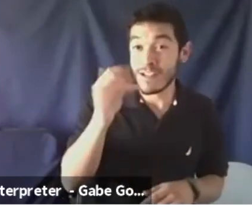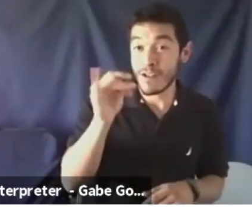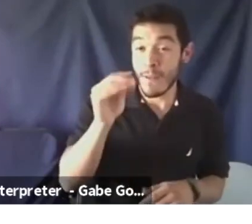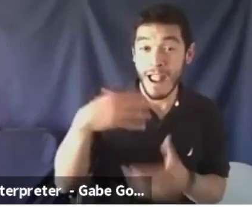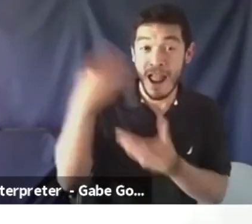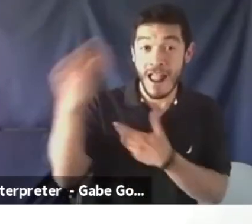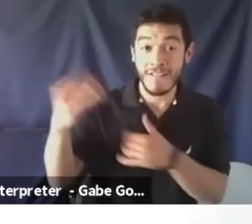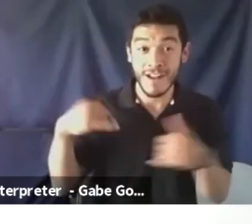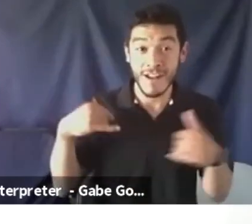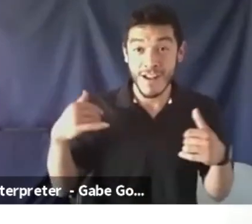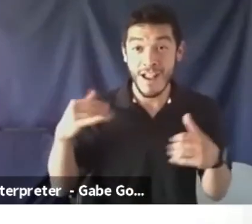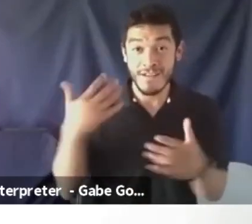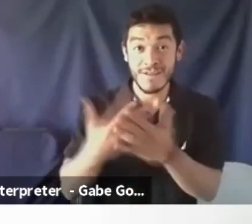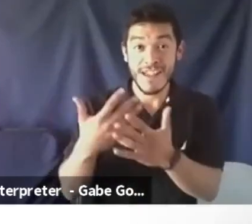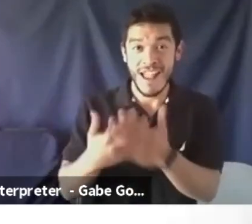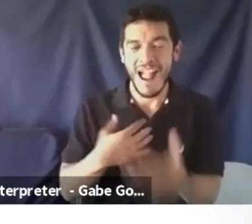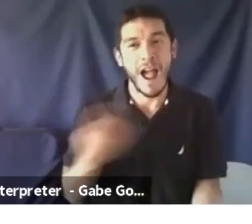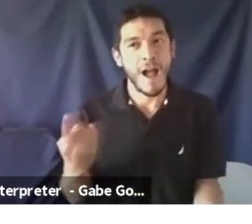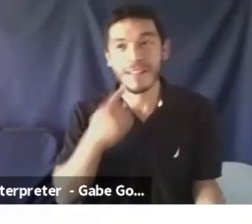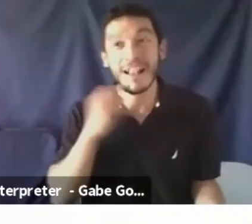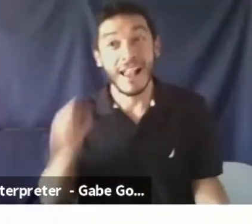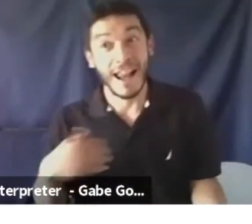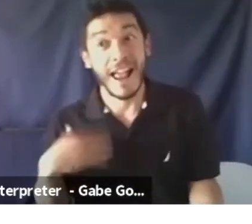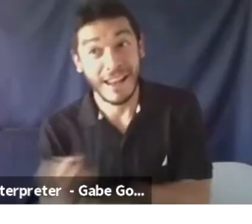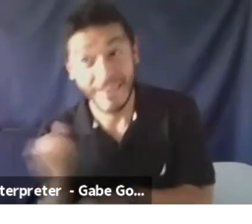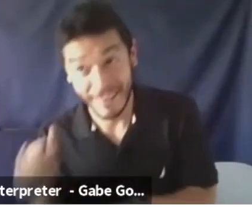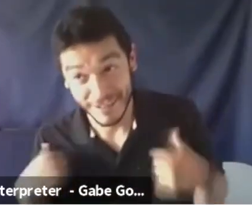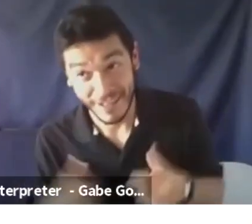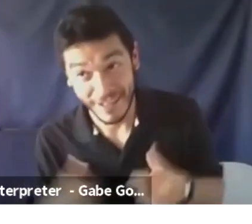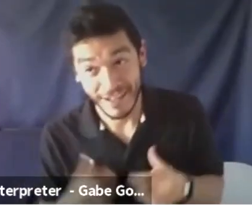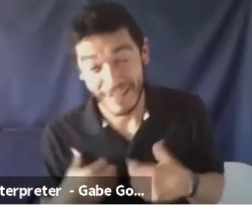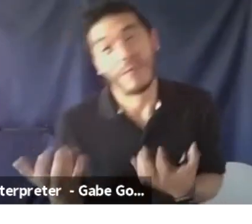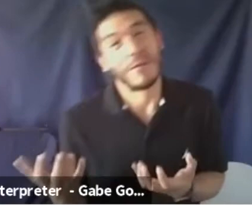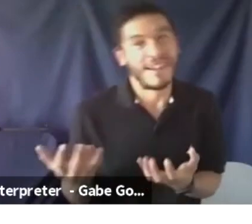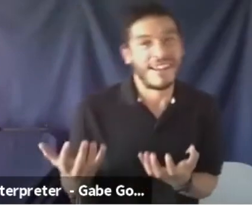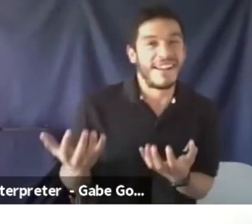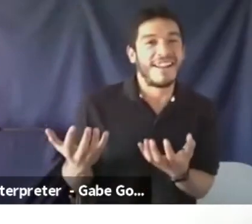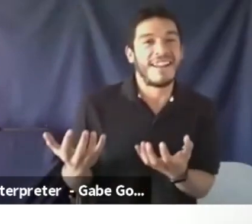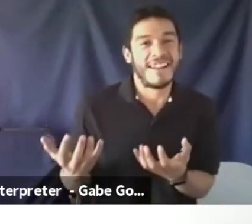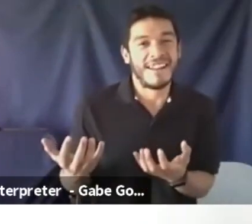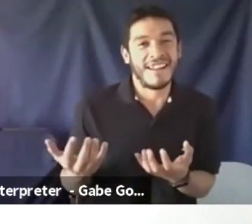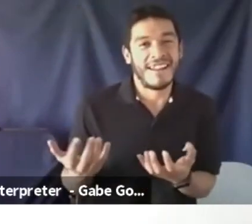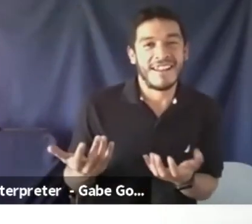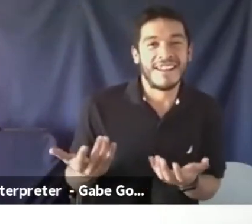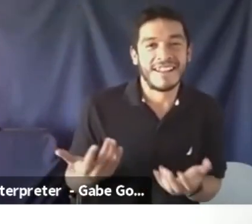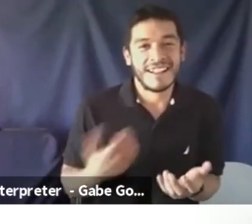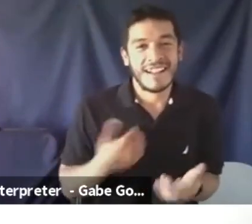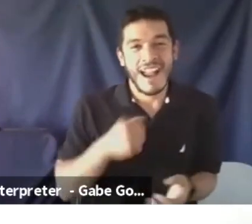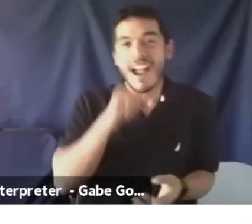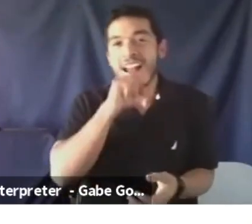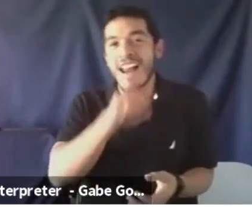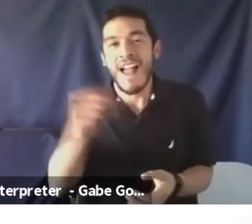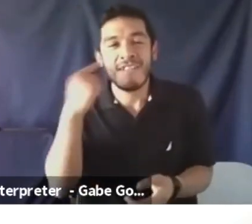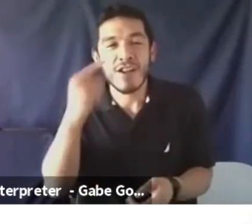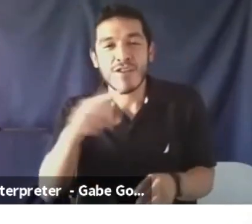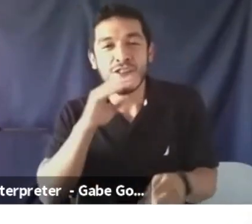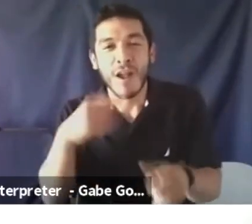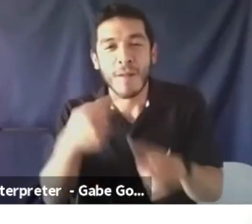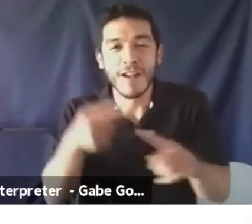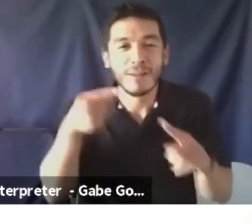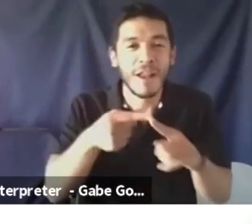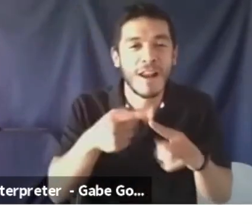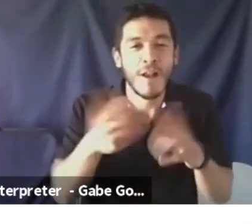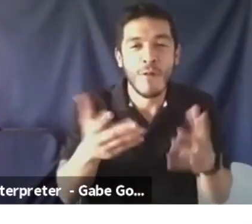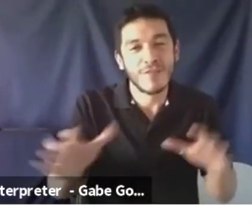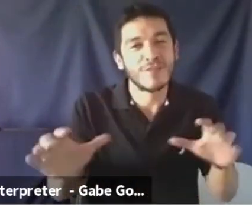I would always be like, girl, can I get that jacket? I love hearing you talk about the specifics of what you have